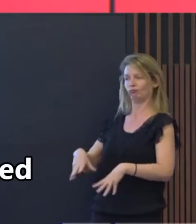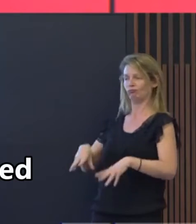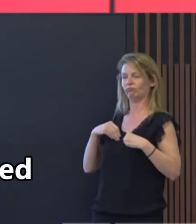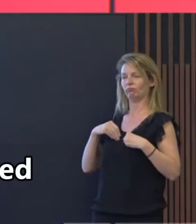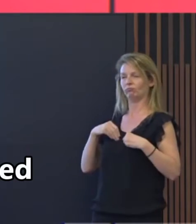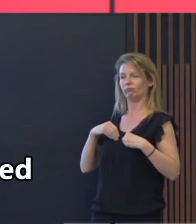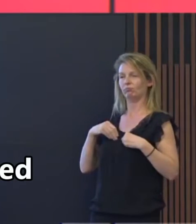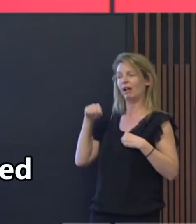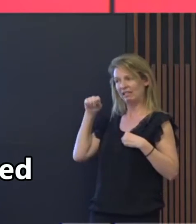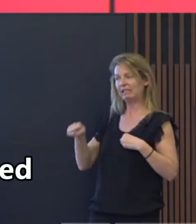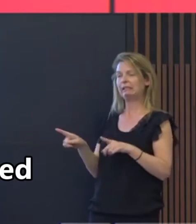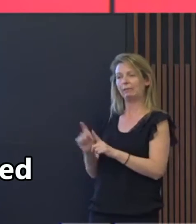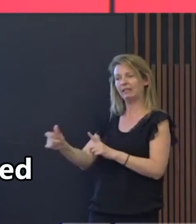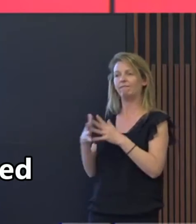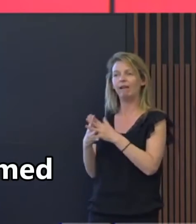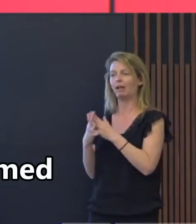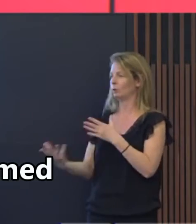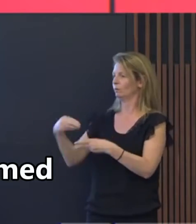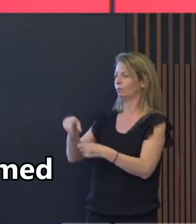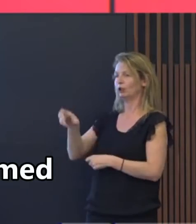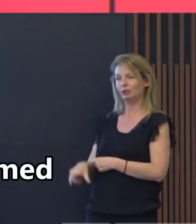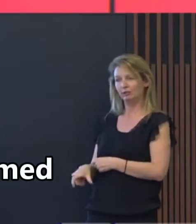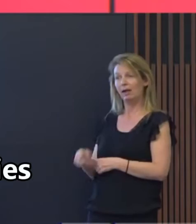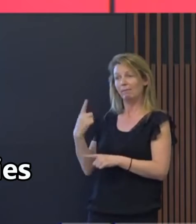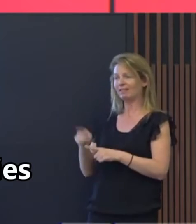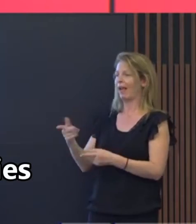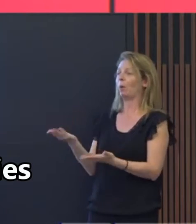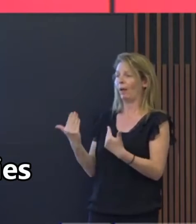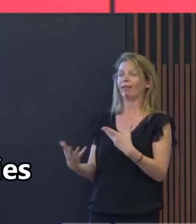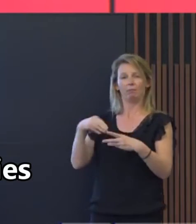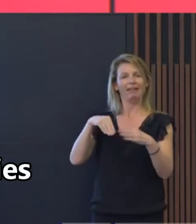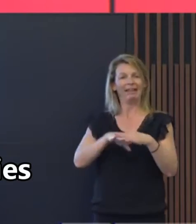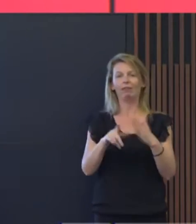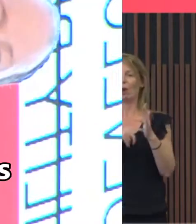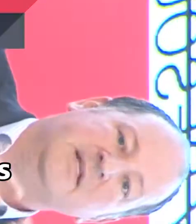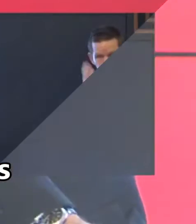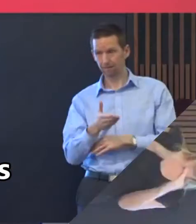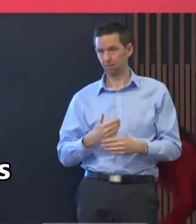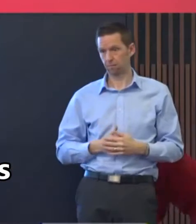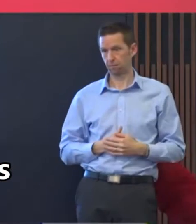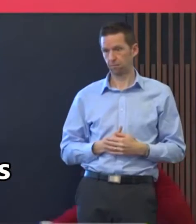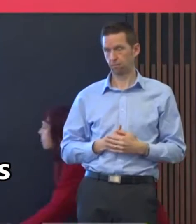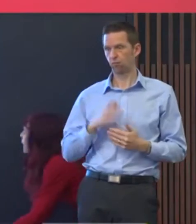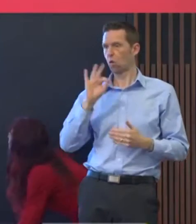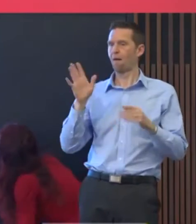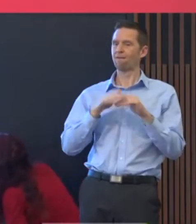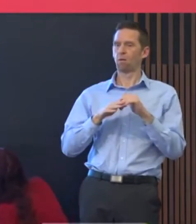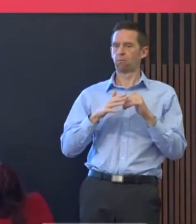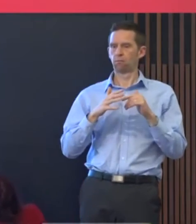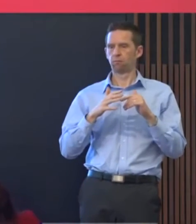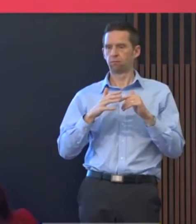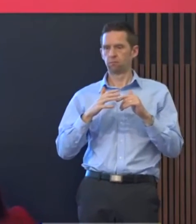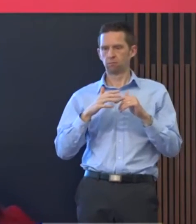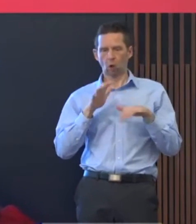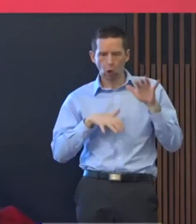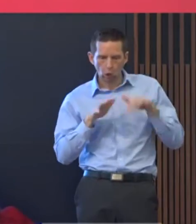accepted as valued citizens, and that they are welcomed into their local communities. You know, it isn't about fancy codes and